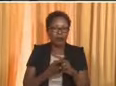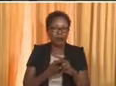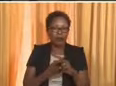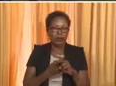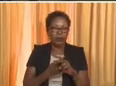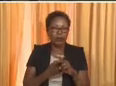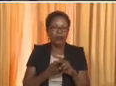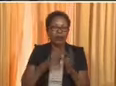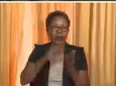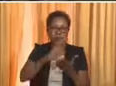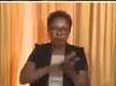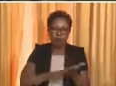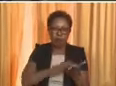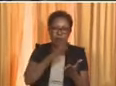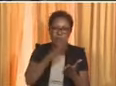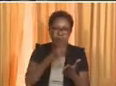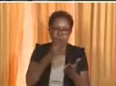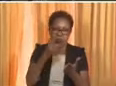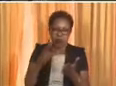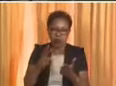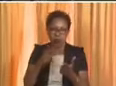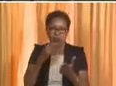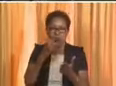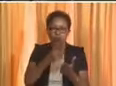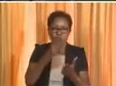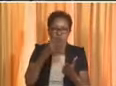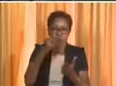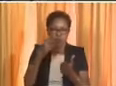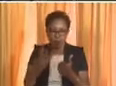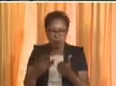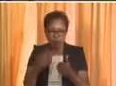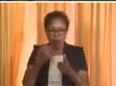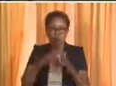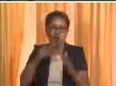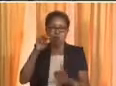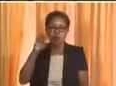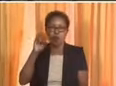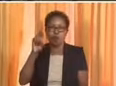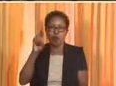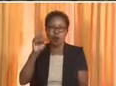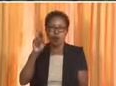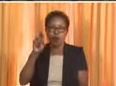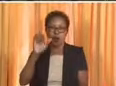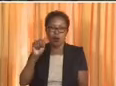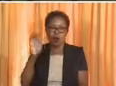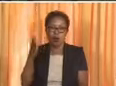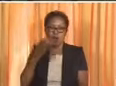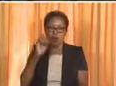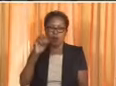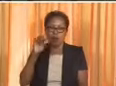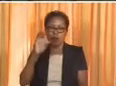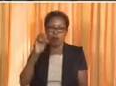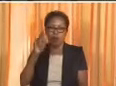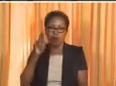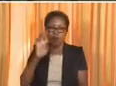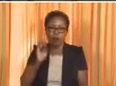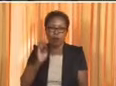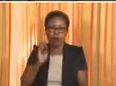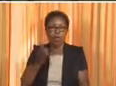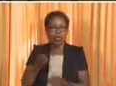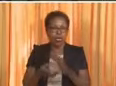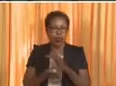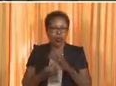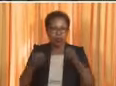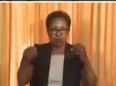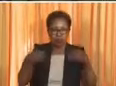page 2226 of Morara Omoke's Record of Appeal reveals the replying affidavit of Dennis Wawero, whereby he swears